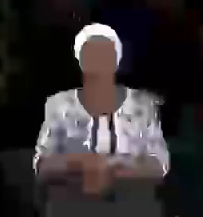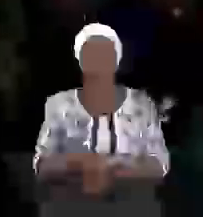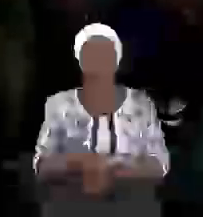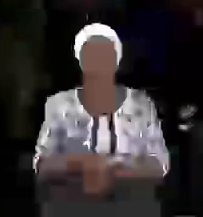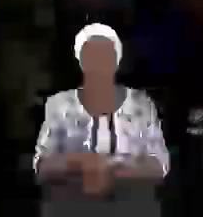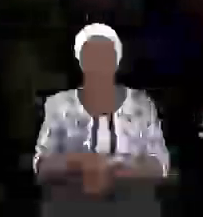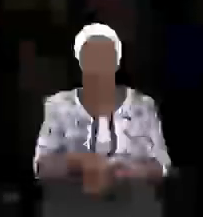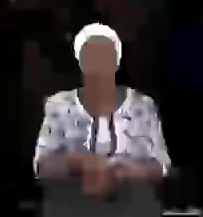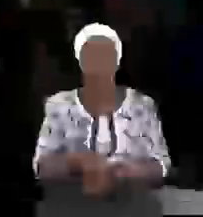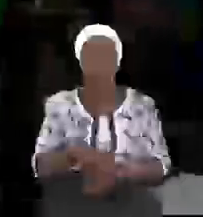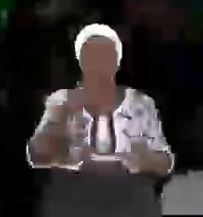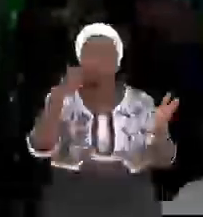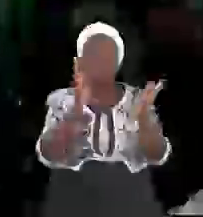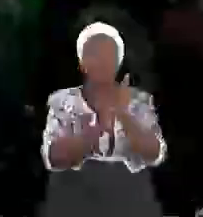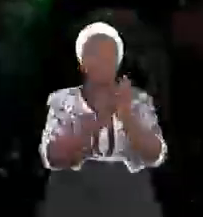Lord,